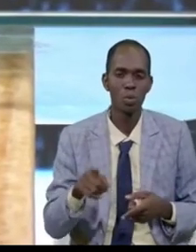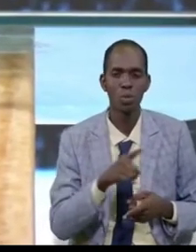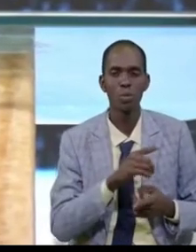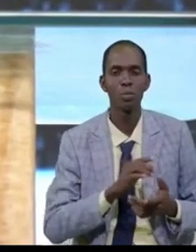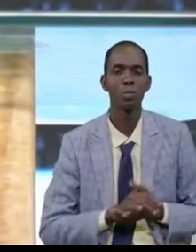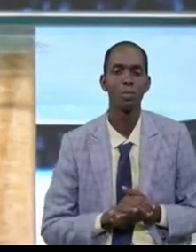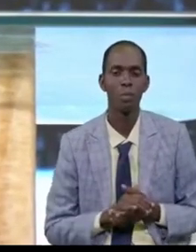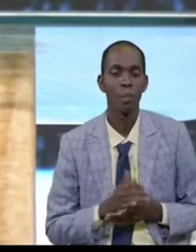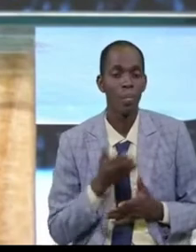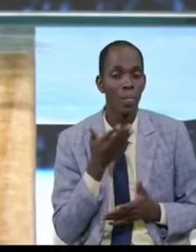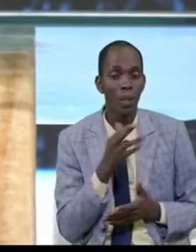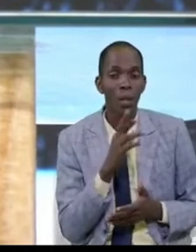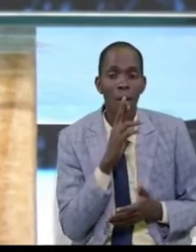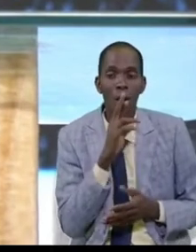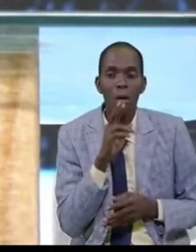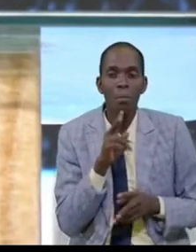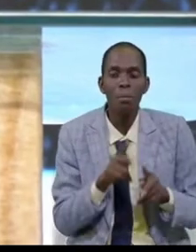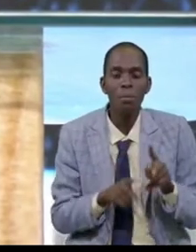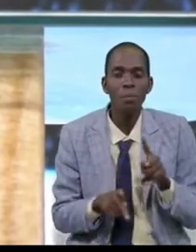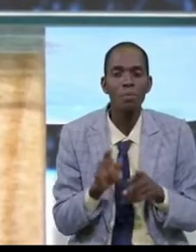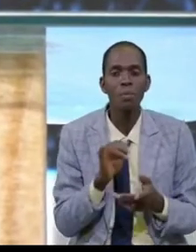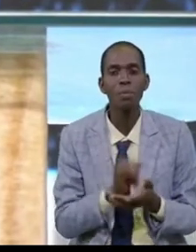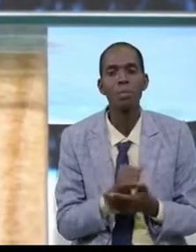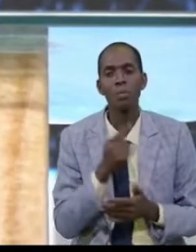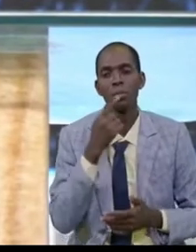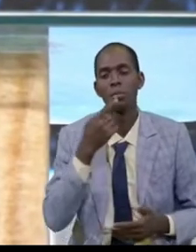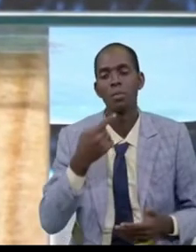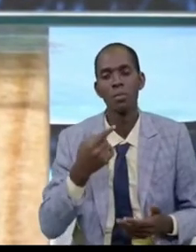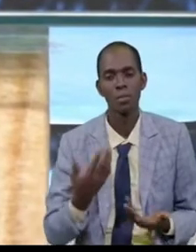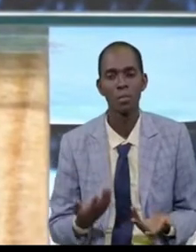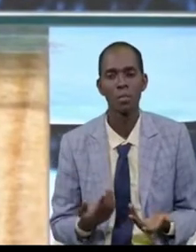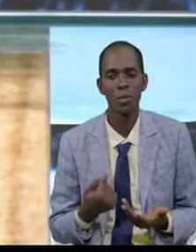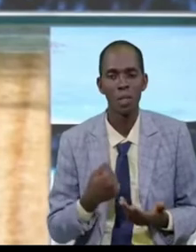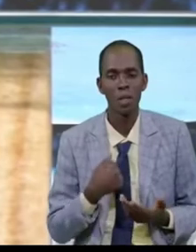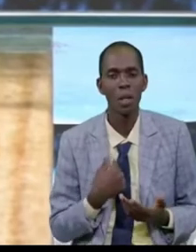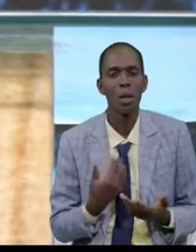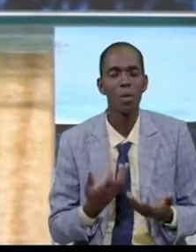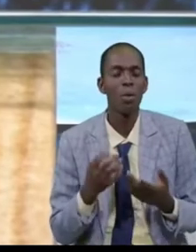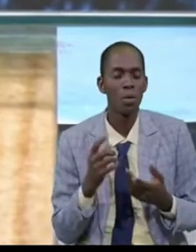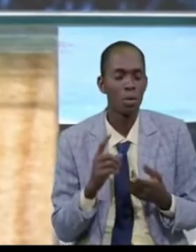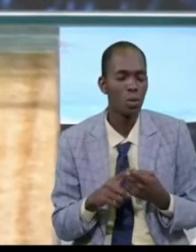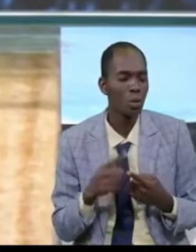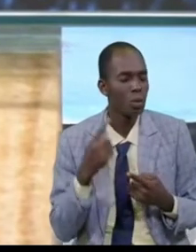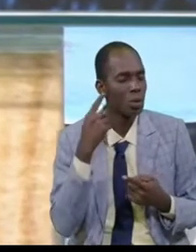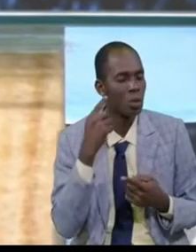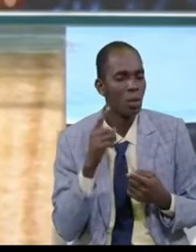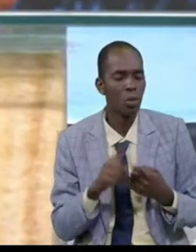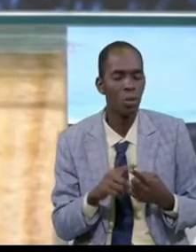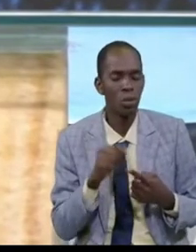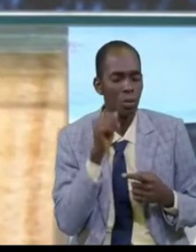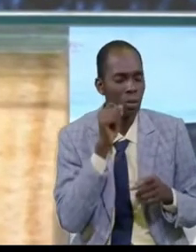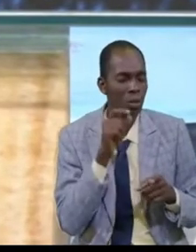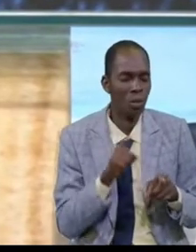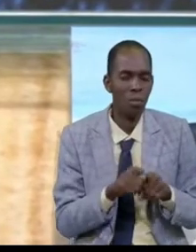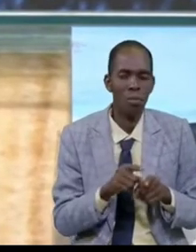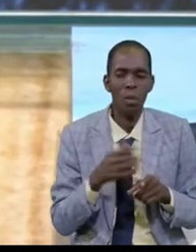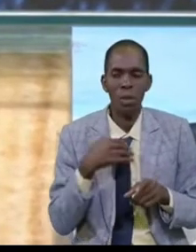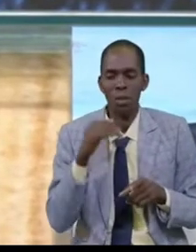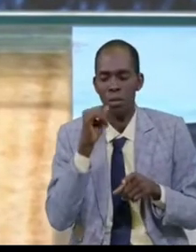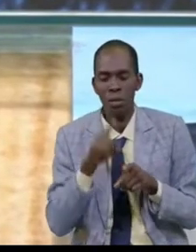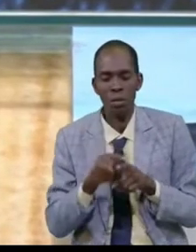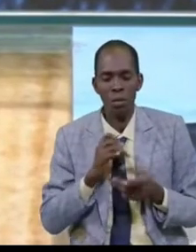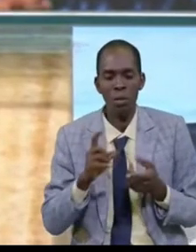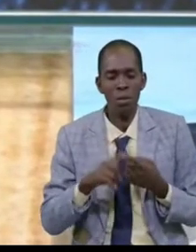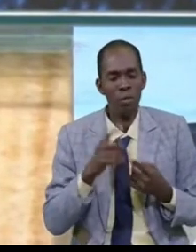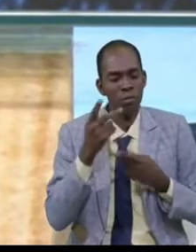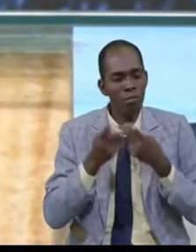you. There are people that say, I want to visit sister so-and-so, I want to visit brother